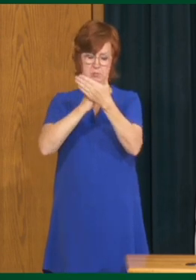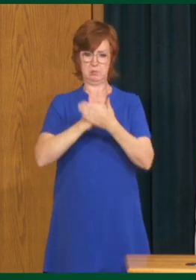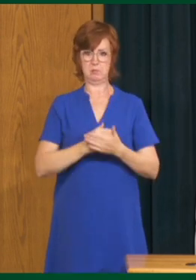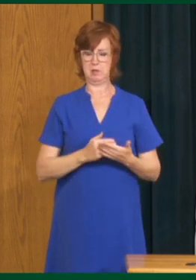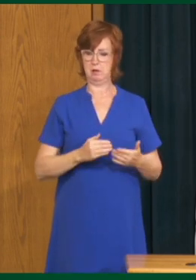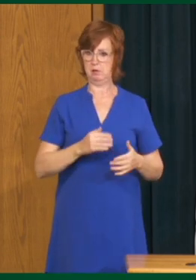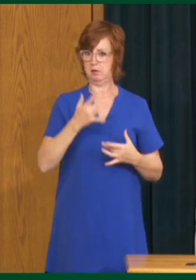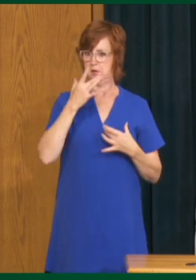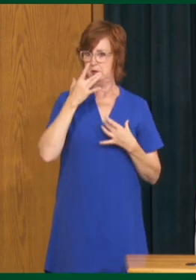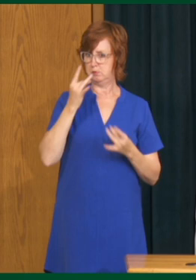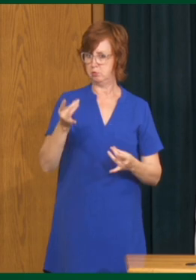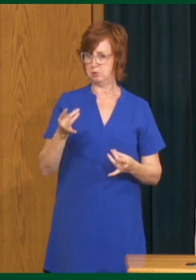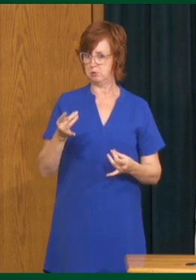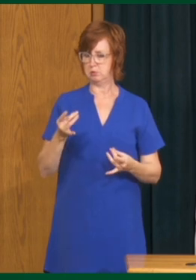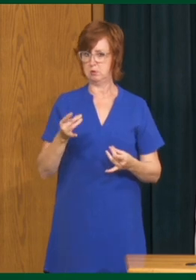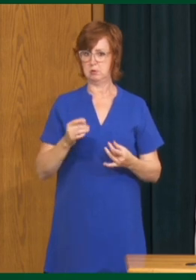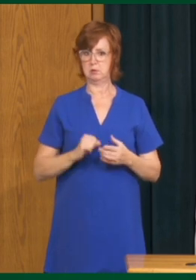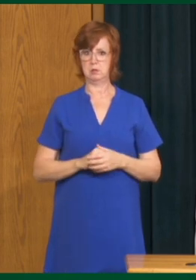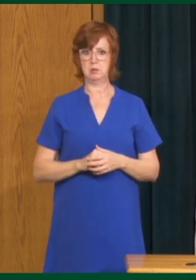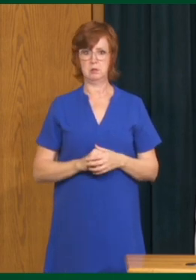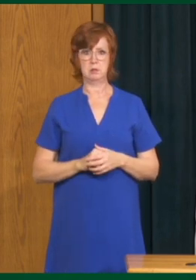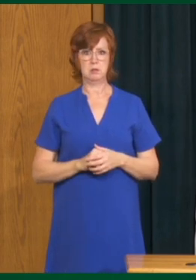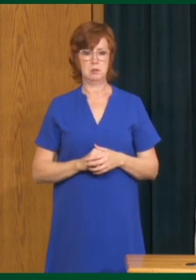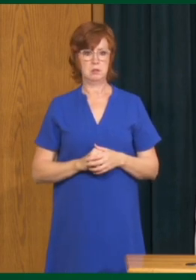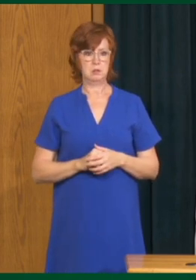or Estevan, for instance.